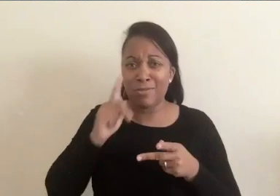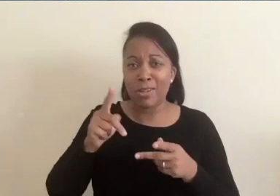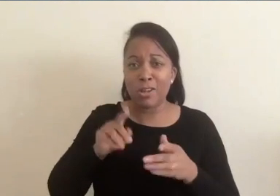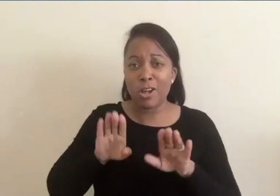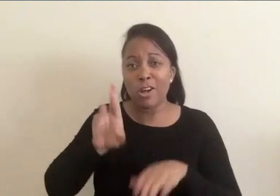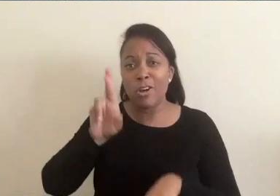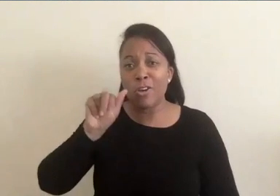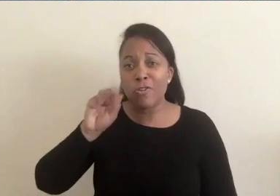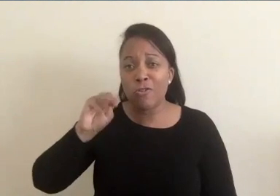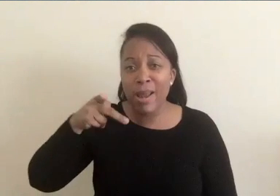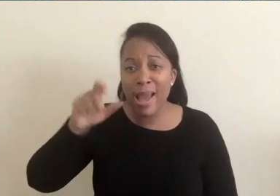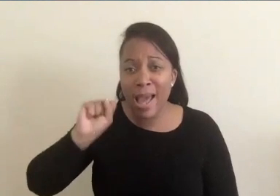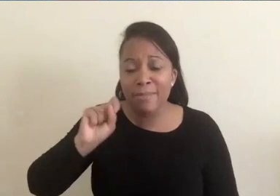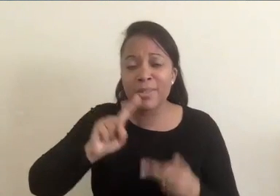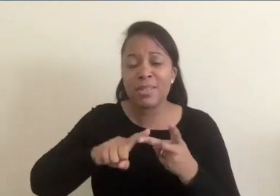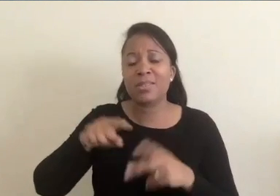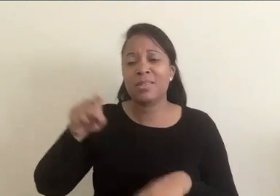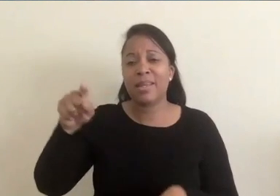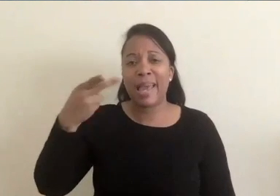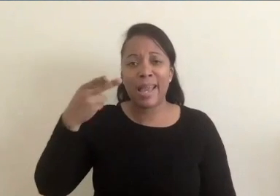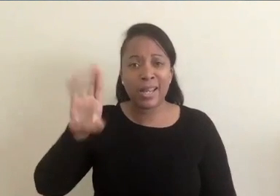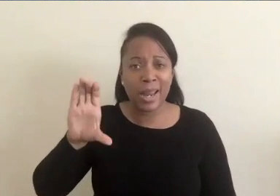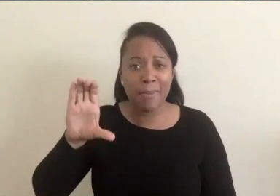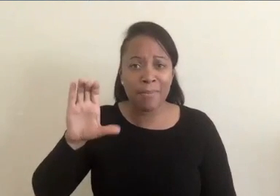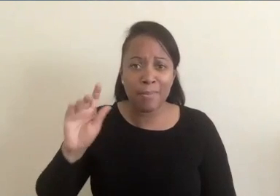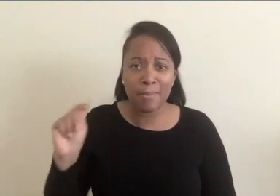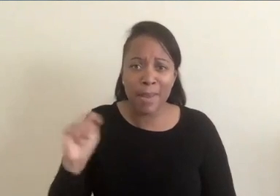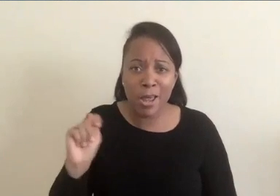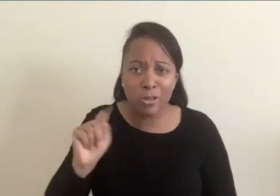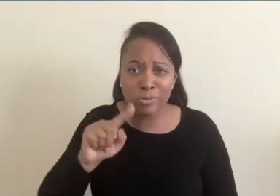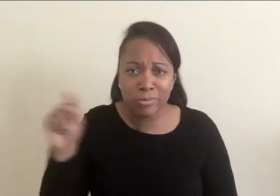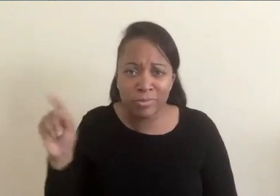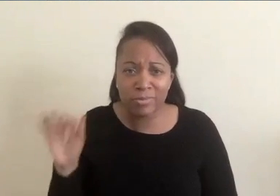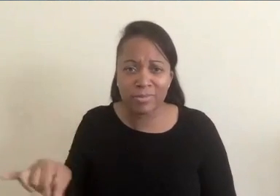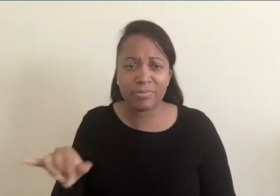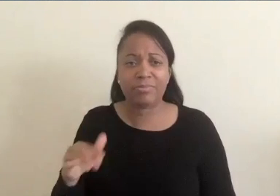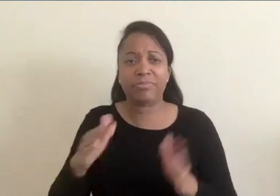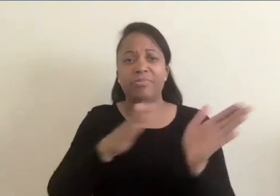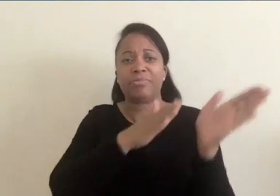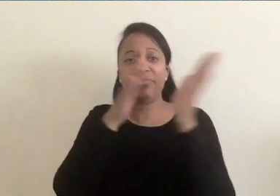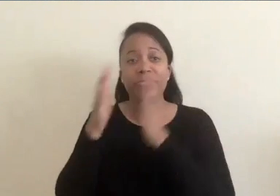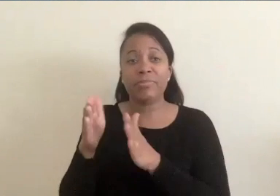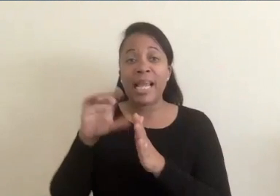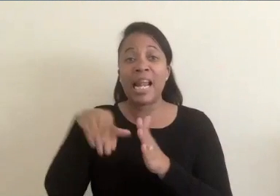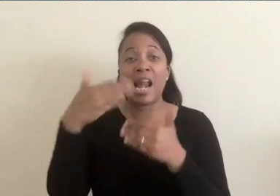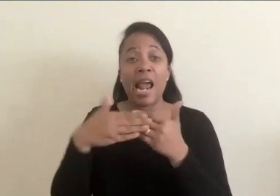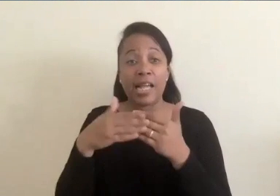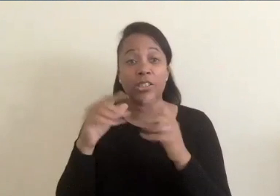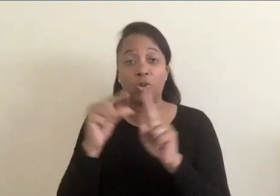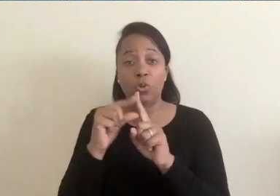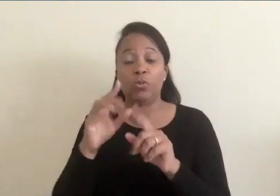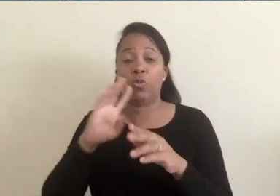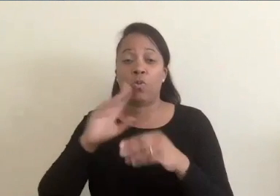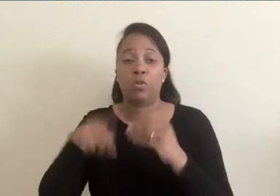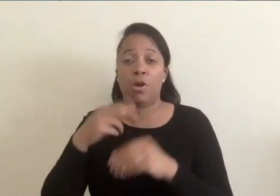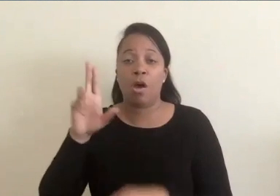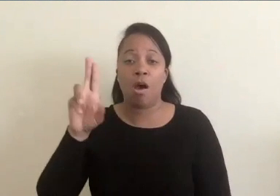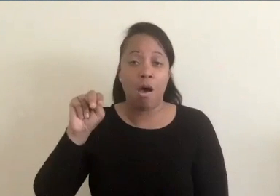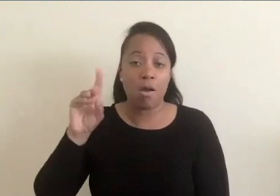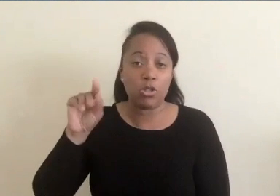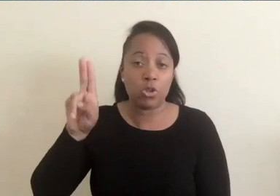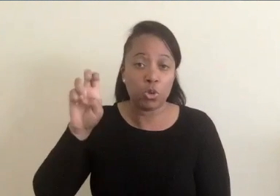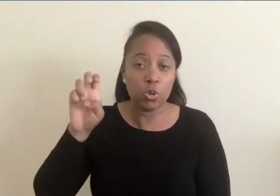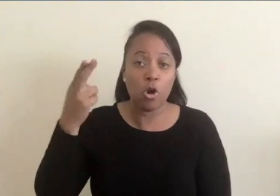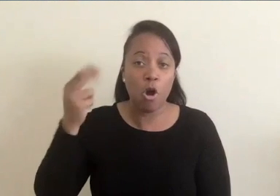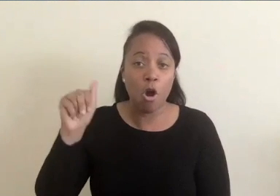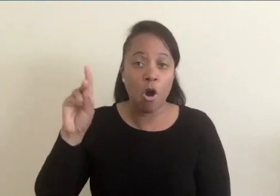or handicapped accessible bathrooms, those sorts of things. We talked about undue hardship. So again, the employer